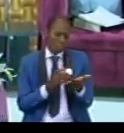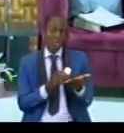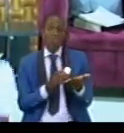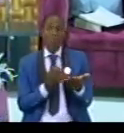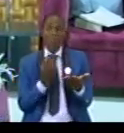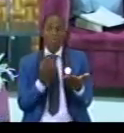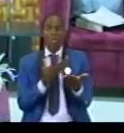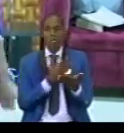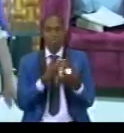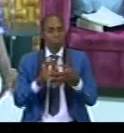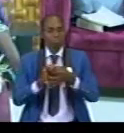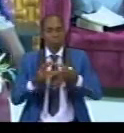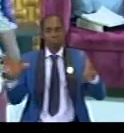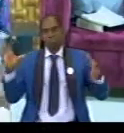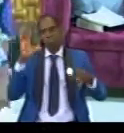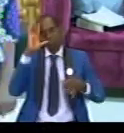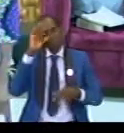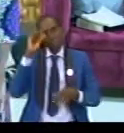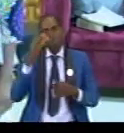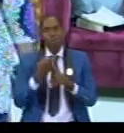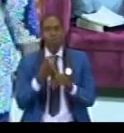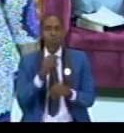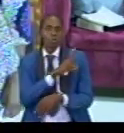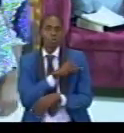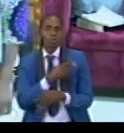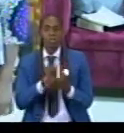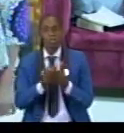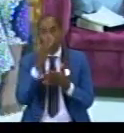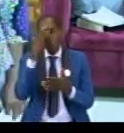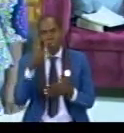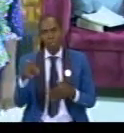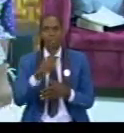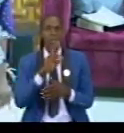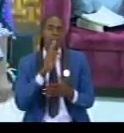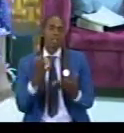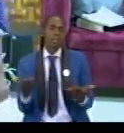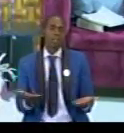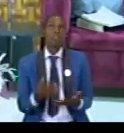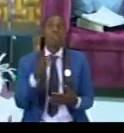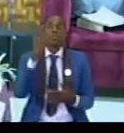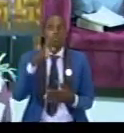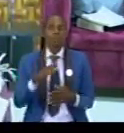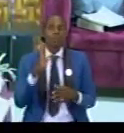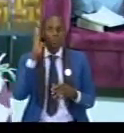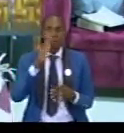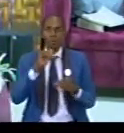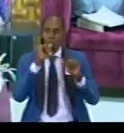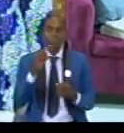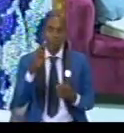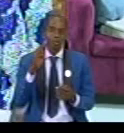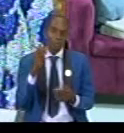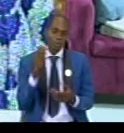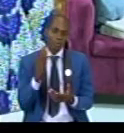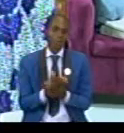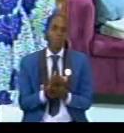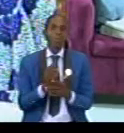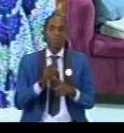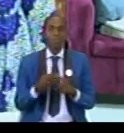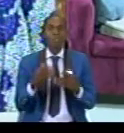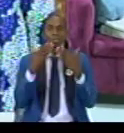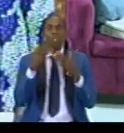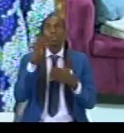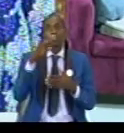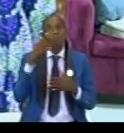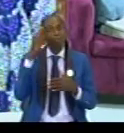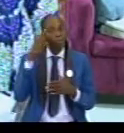that Friday. And that is why we are here. God will bless you. Bless our GS for the kidney that